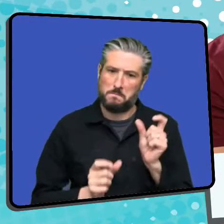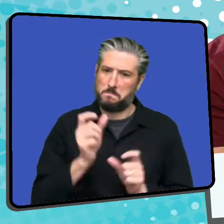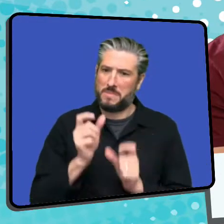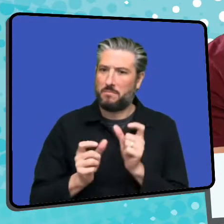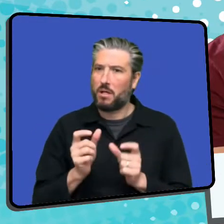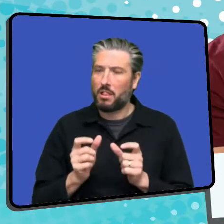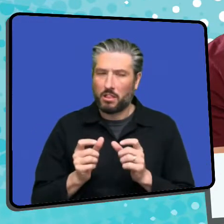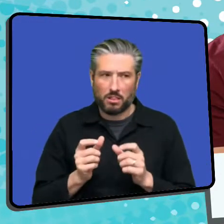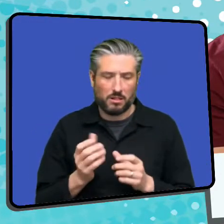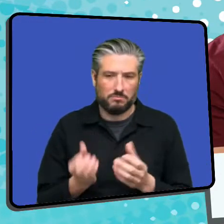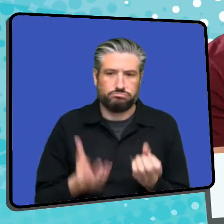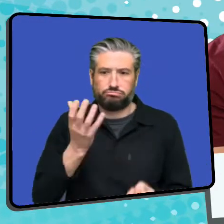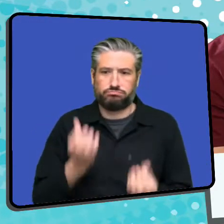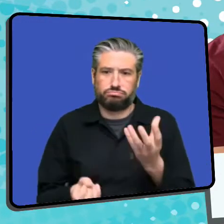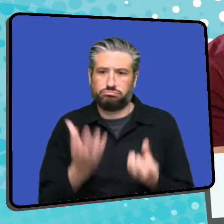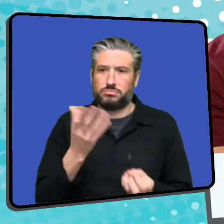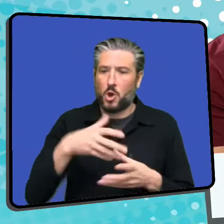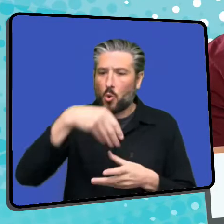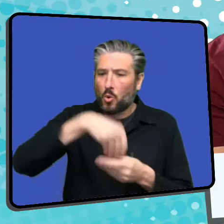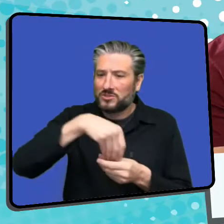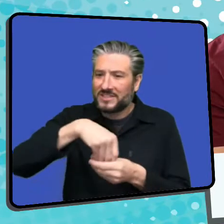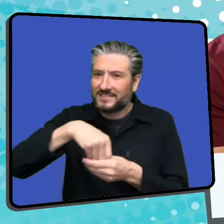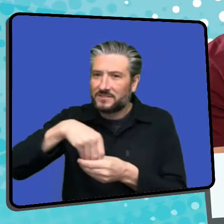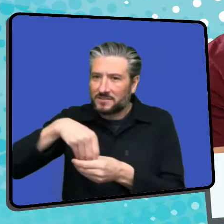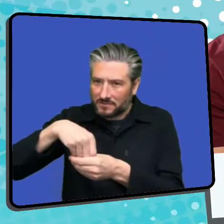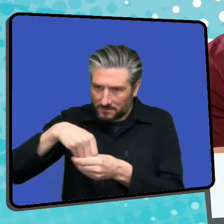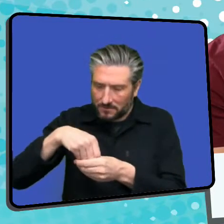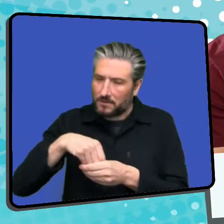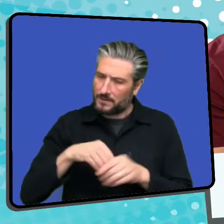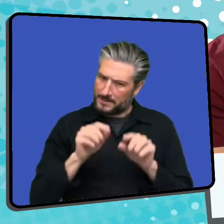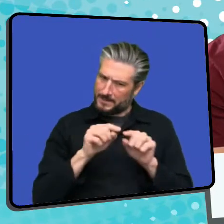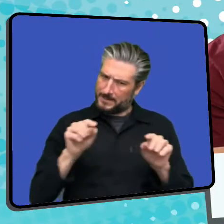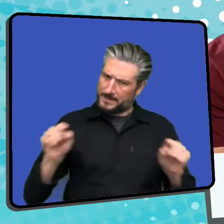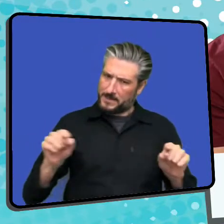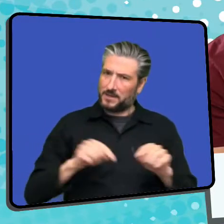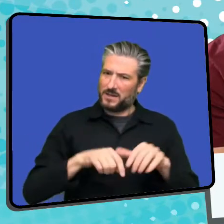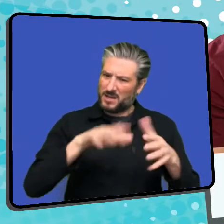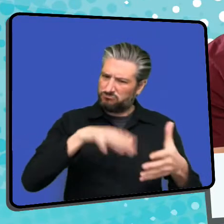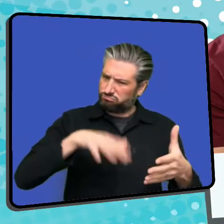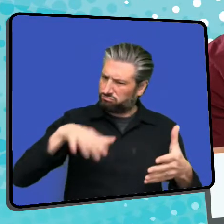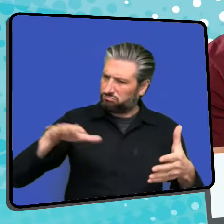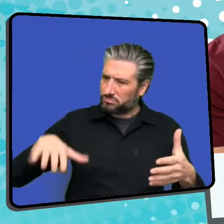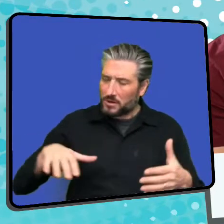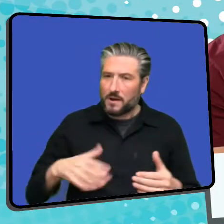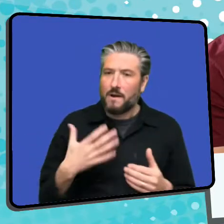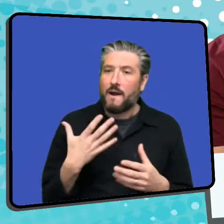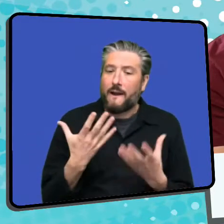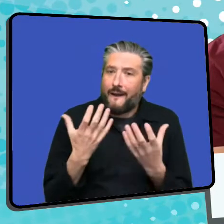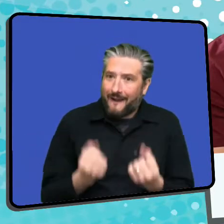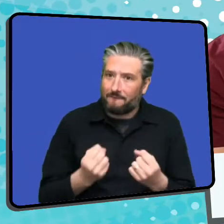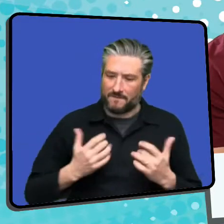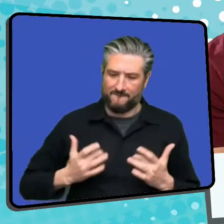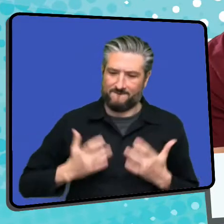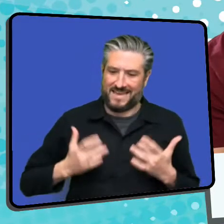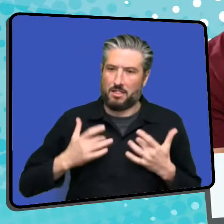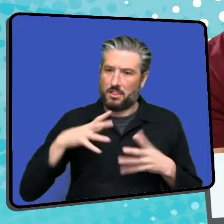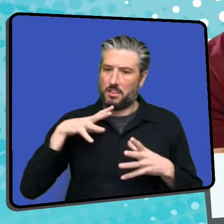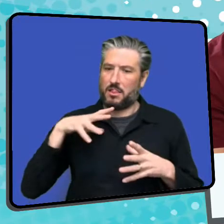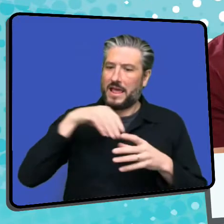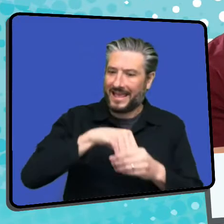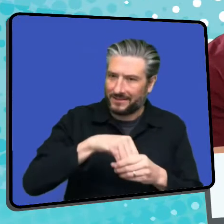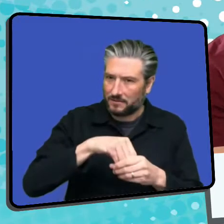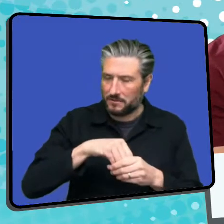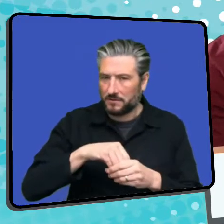contain a kind of opinion spam. So opinion spam is an inappropriate or fraudulent reviews, which can range from a